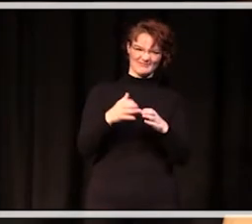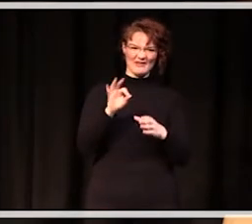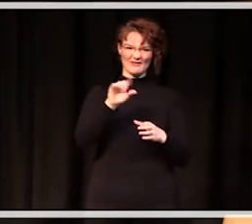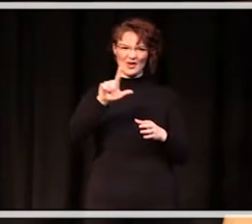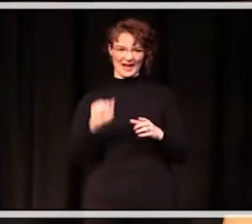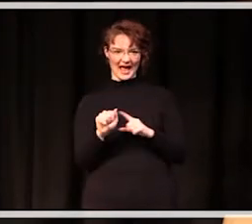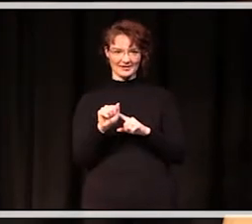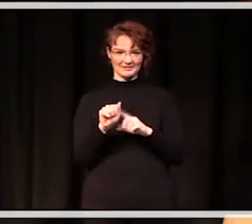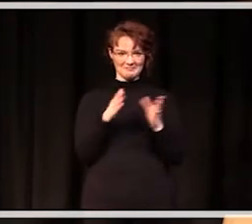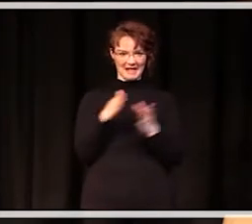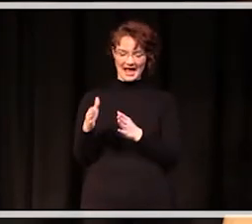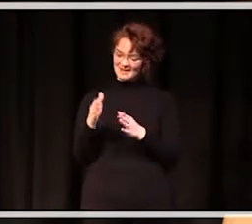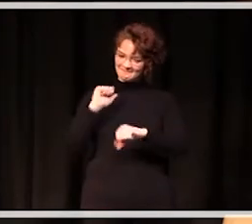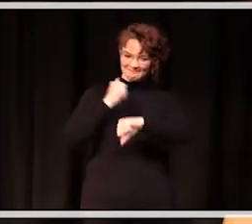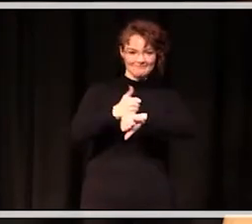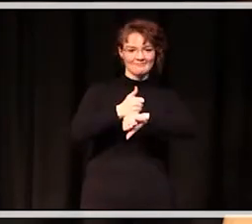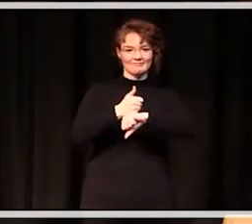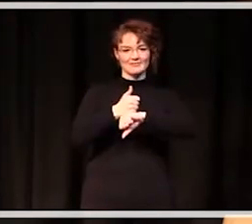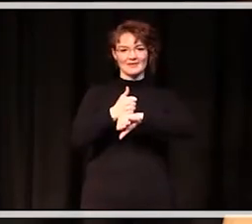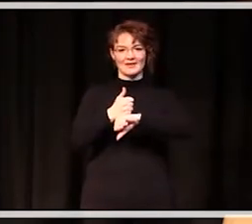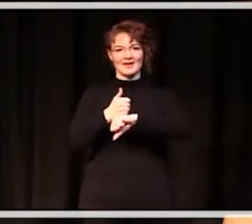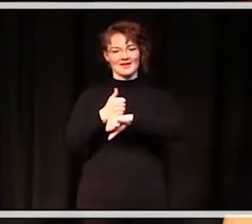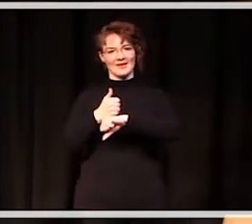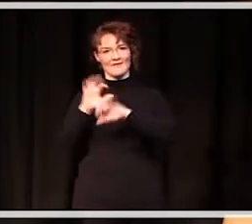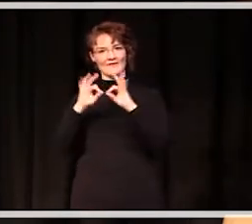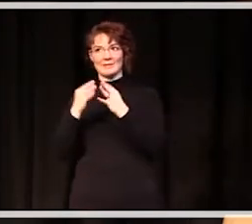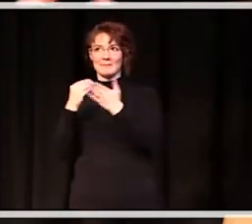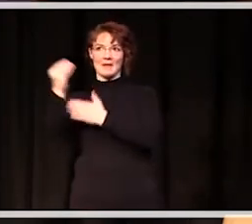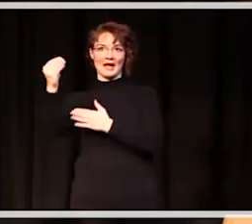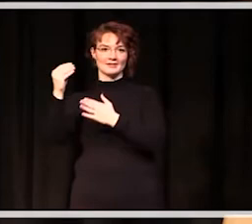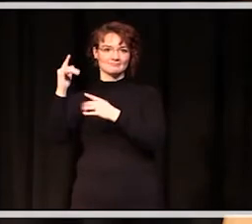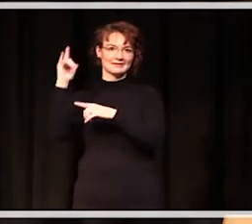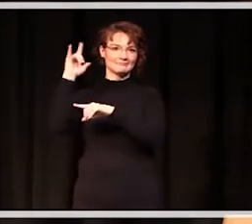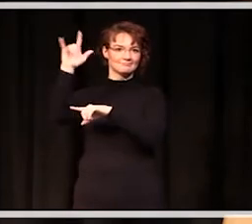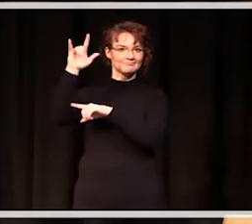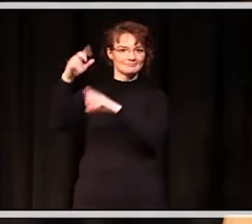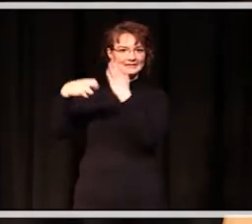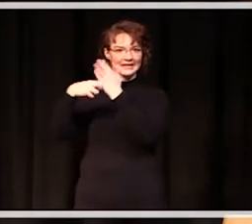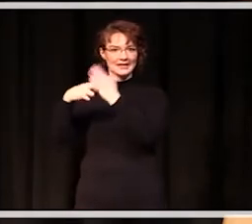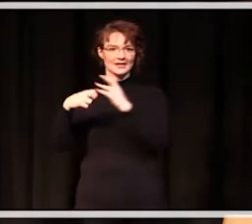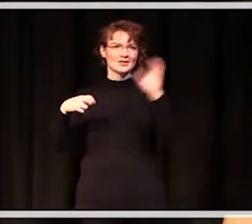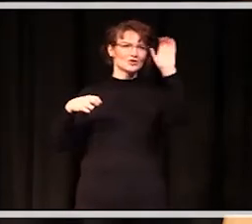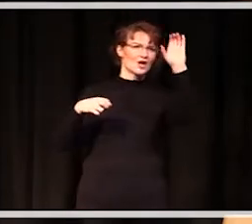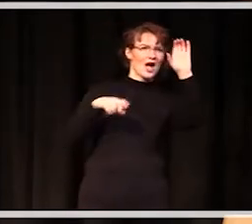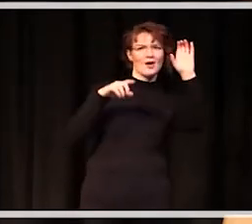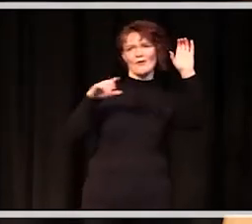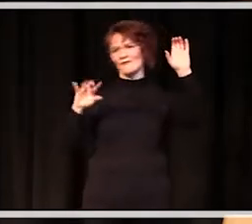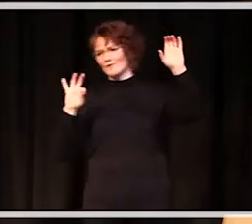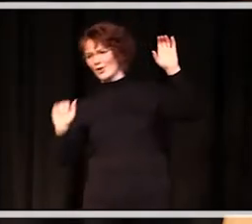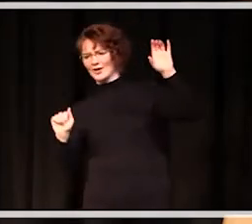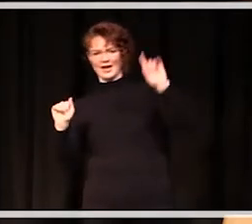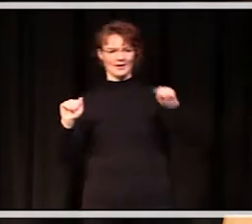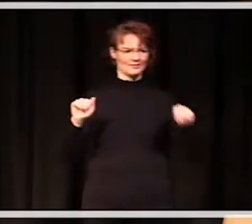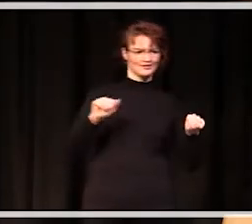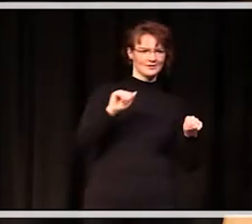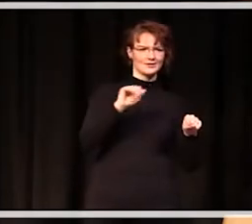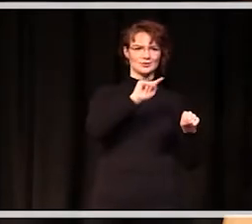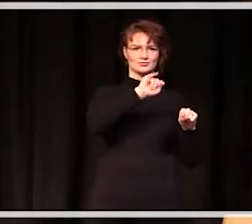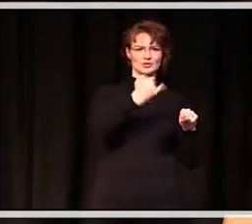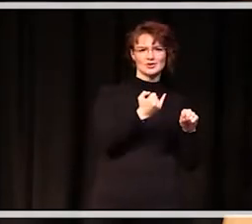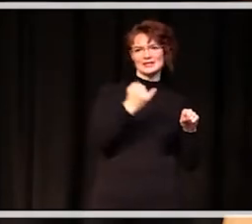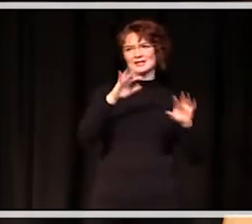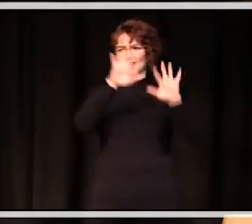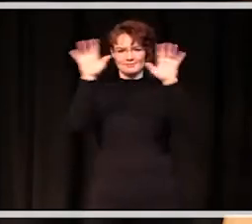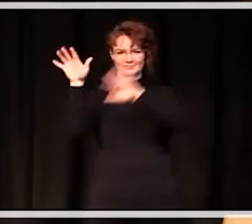Florida. You got family who've bought tickets. They're flying from California. Others coming from Chicago. Some coming from Jersey. And they're all going down